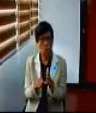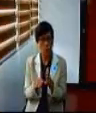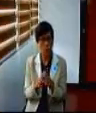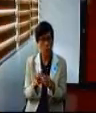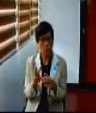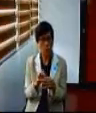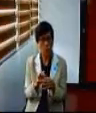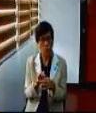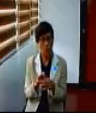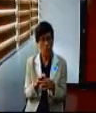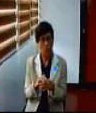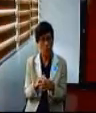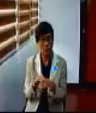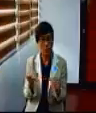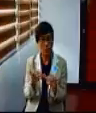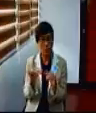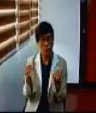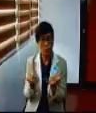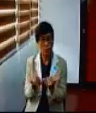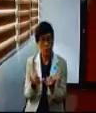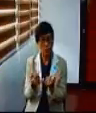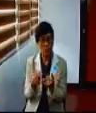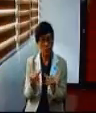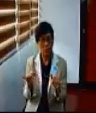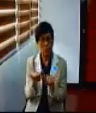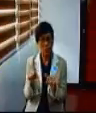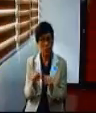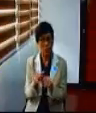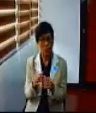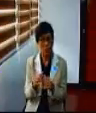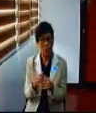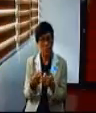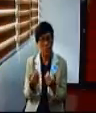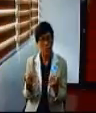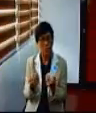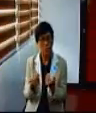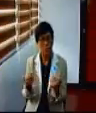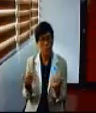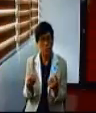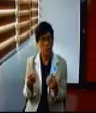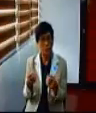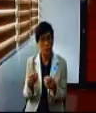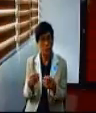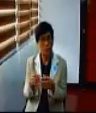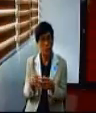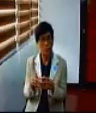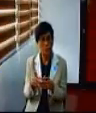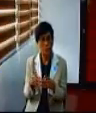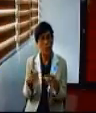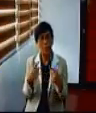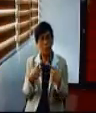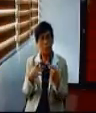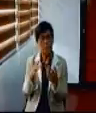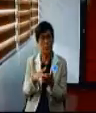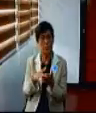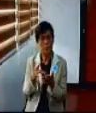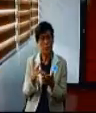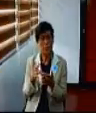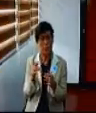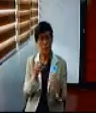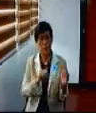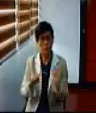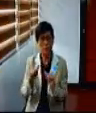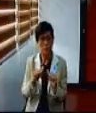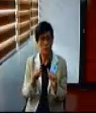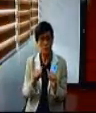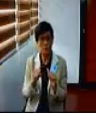allows separate personality, and it allows companies to take advantage of the activities of their subsidiaries,